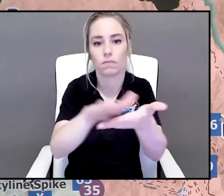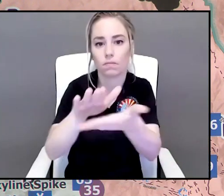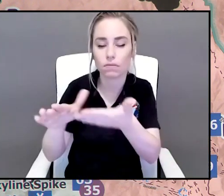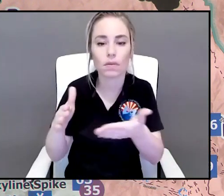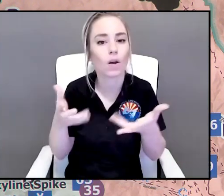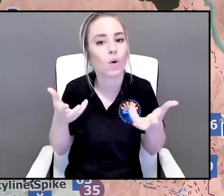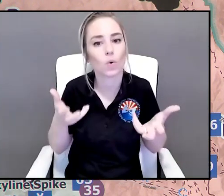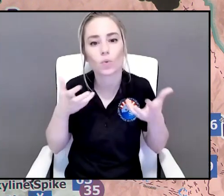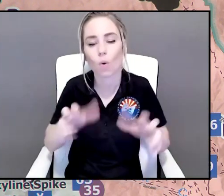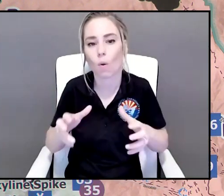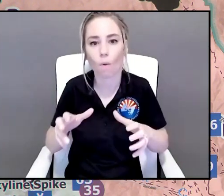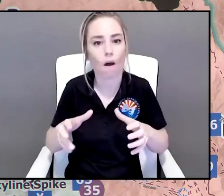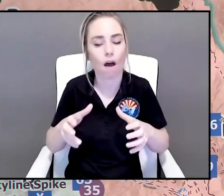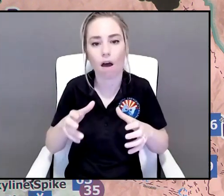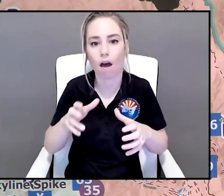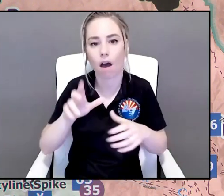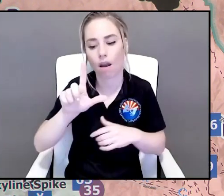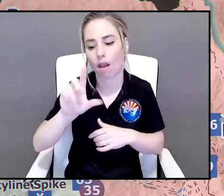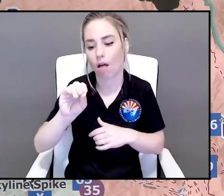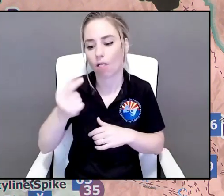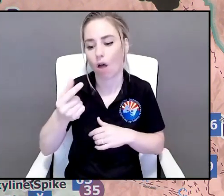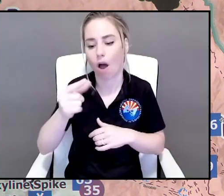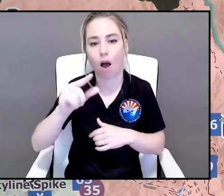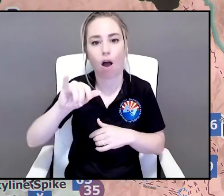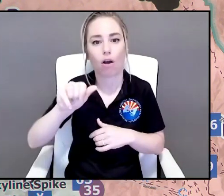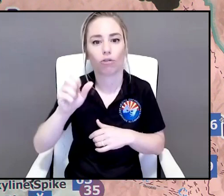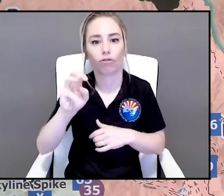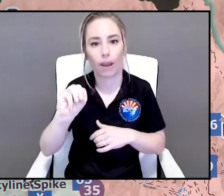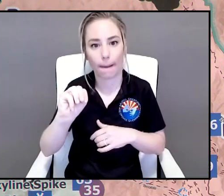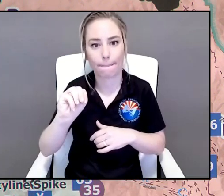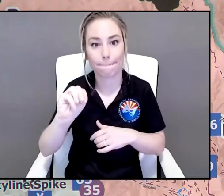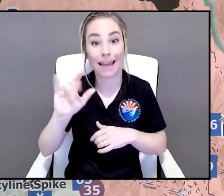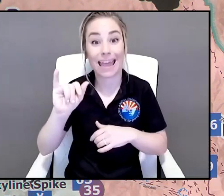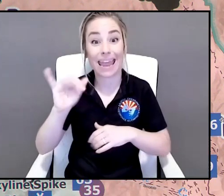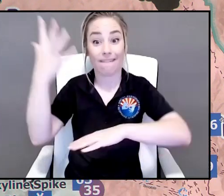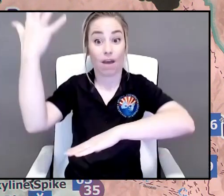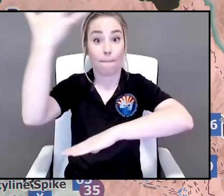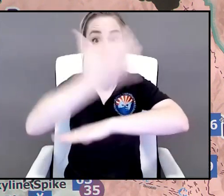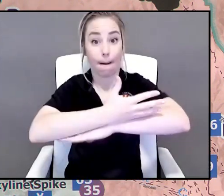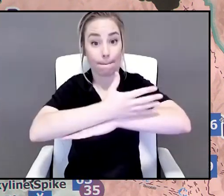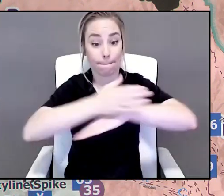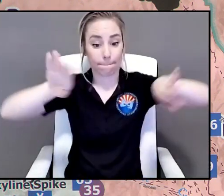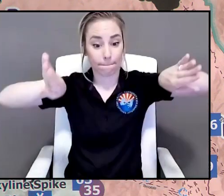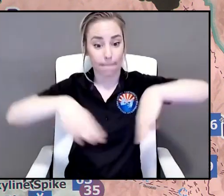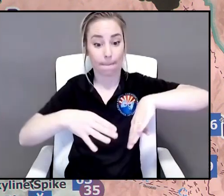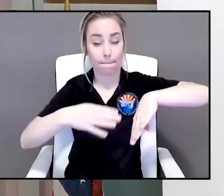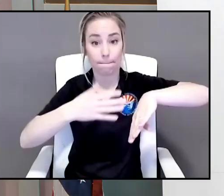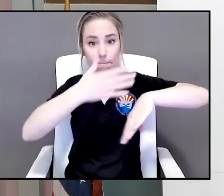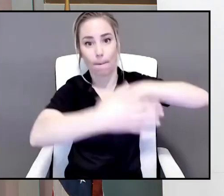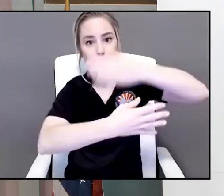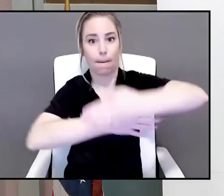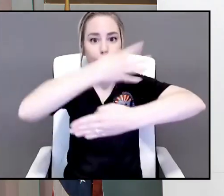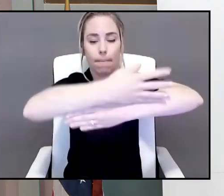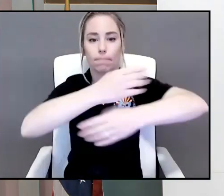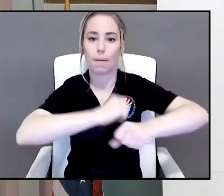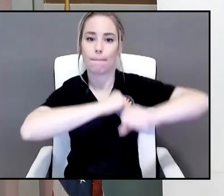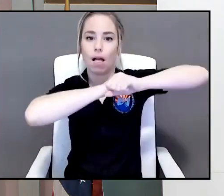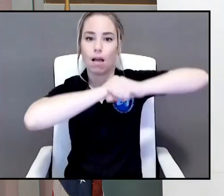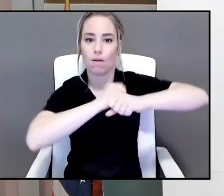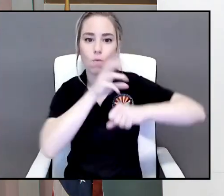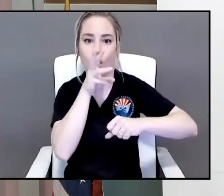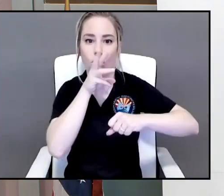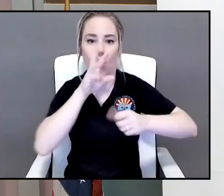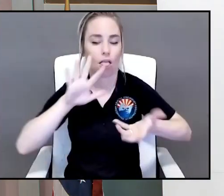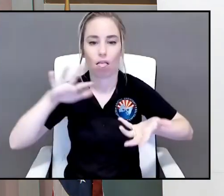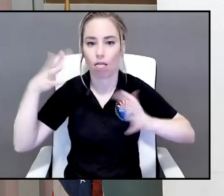and create a log jam and create more of a mess as it comes down. There's also several dozer lines in that